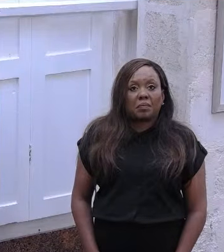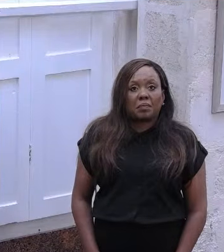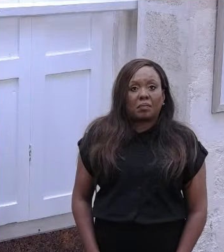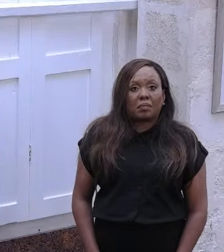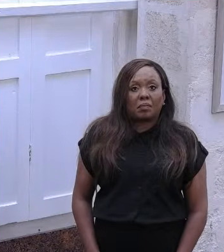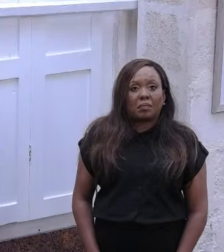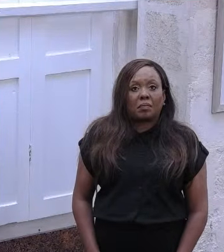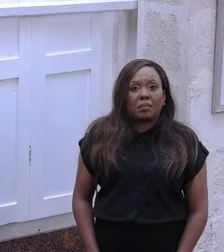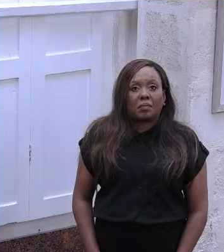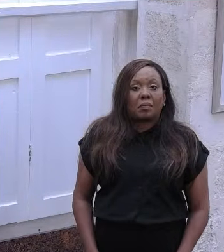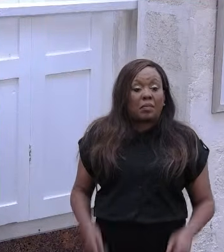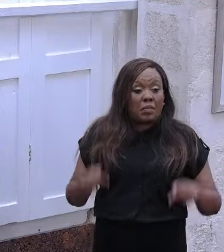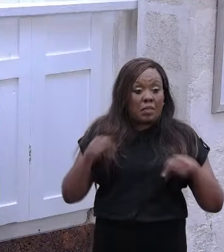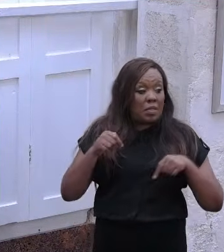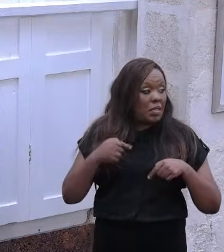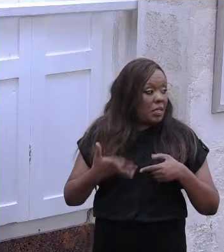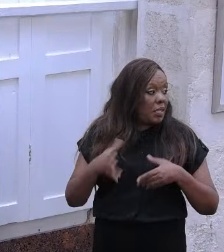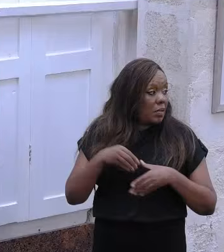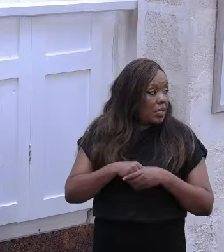Citizens Act,